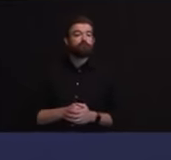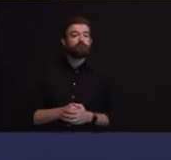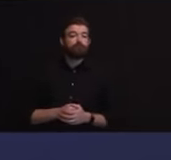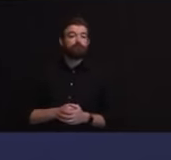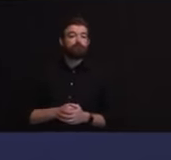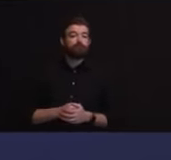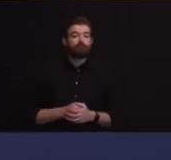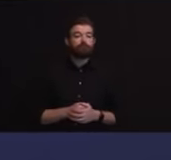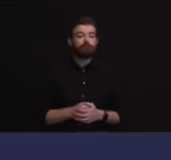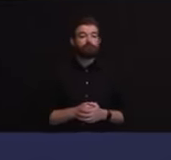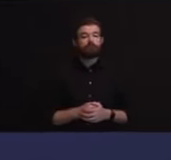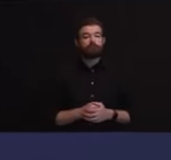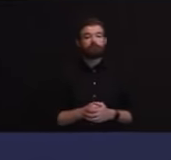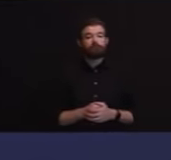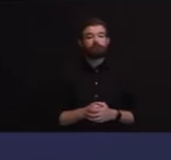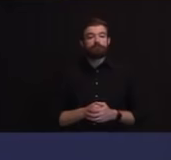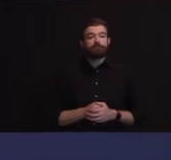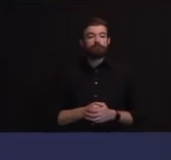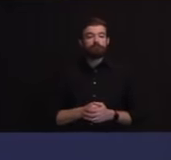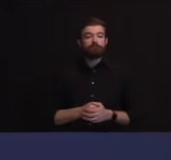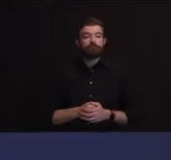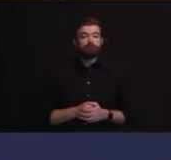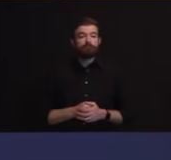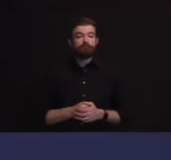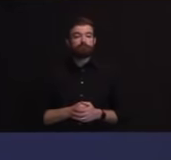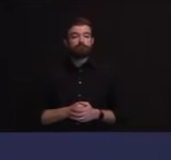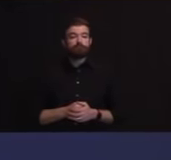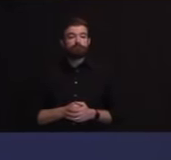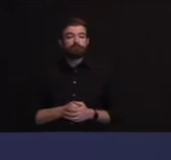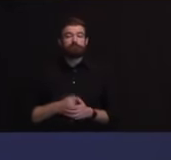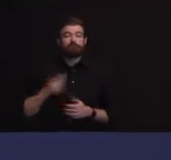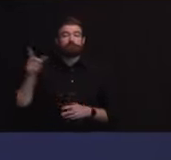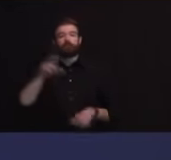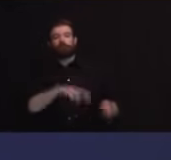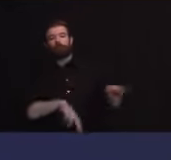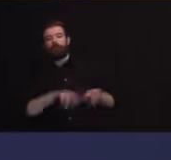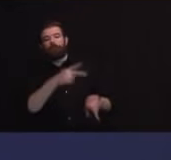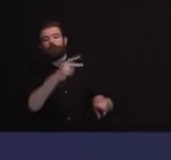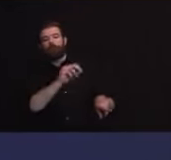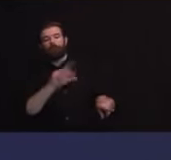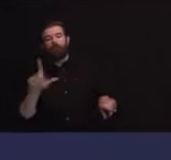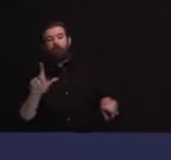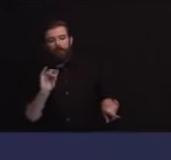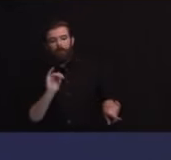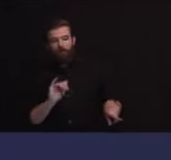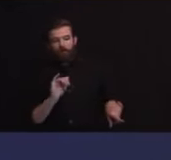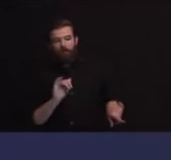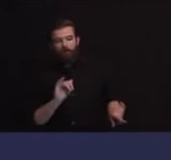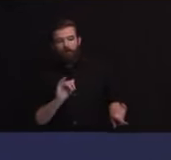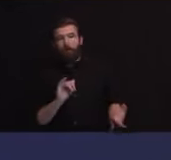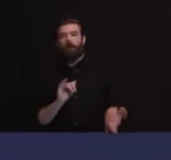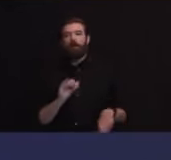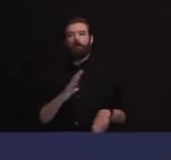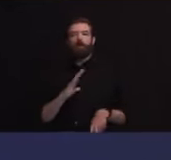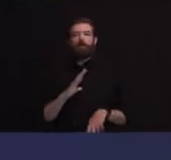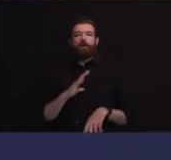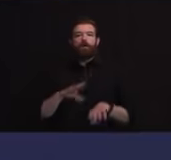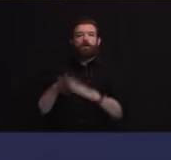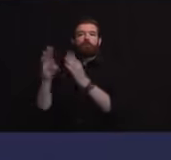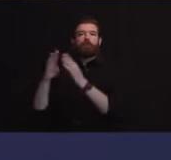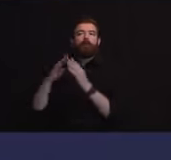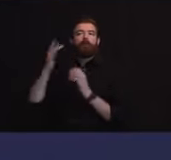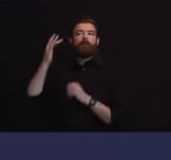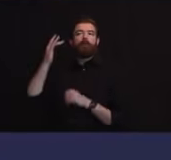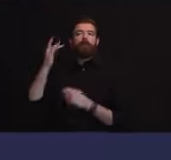today's decisions? And separately, during a debate last night, Assemblywoman Vineri Huddle said senatorial courtesy, a practice